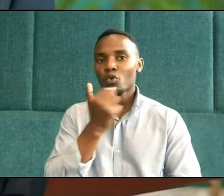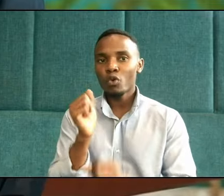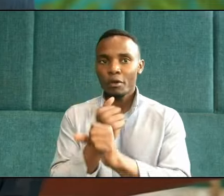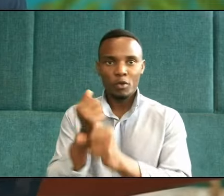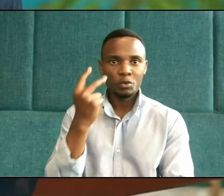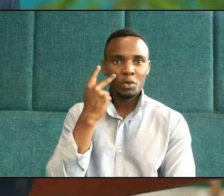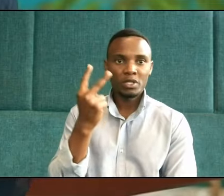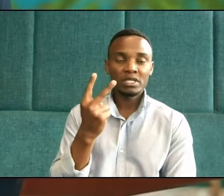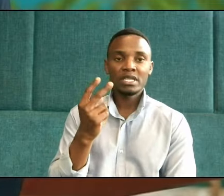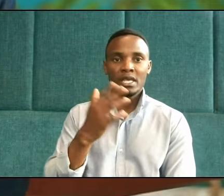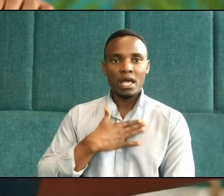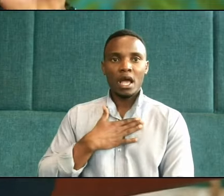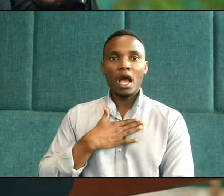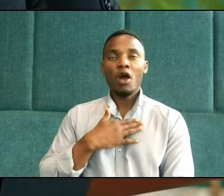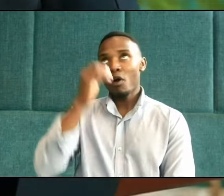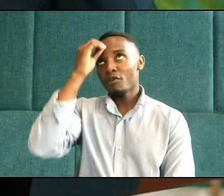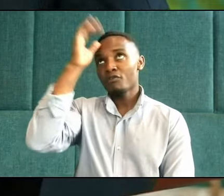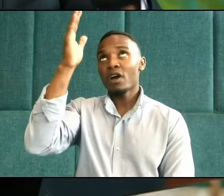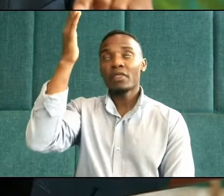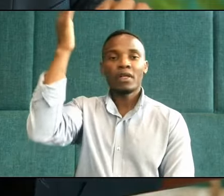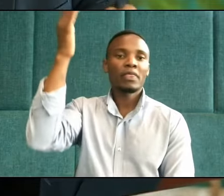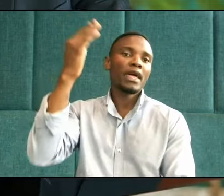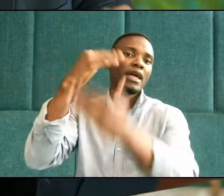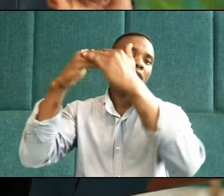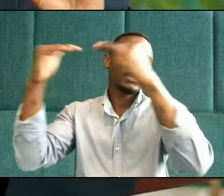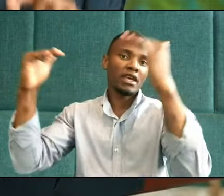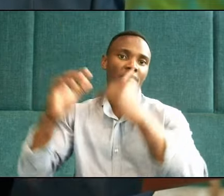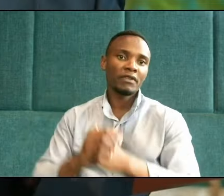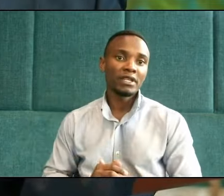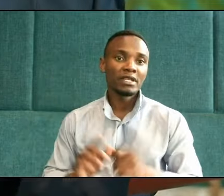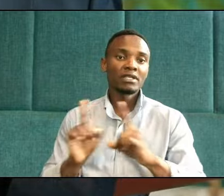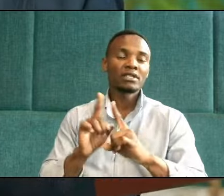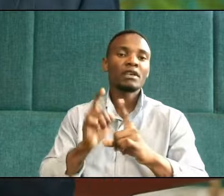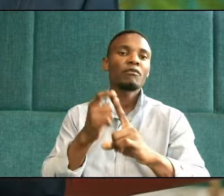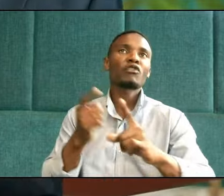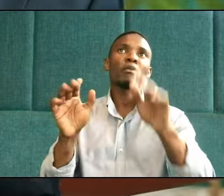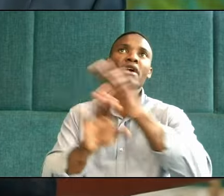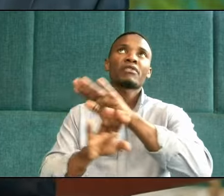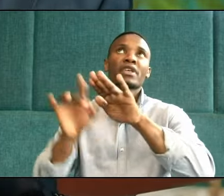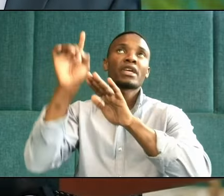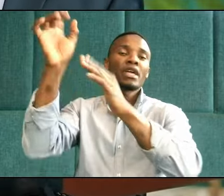Father in heaven, and in what he has given us